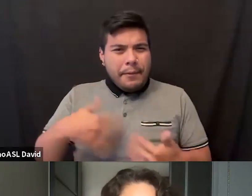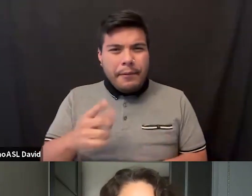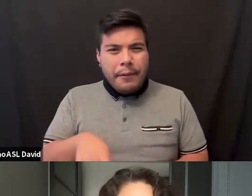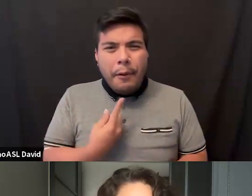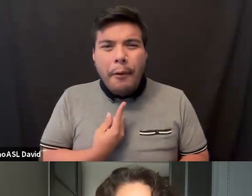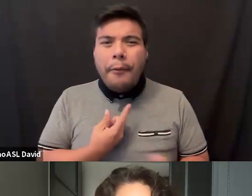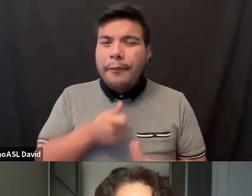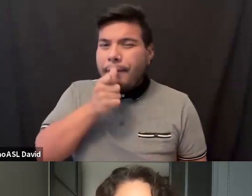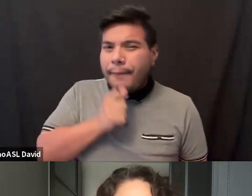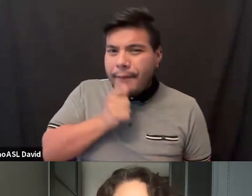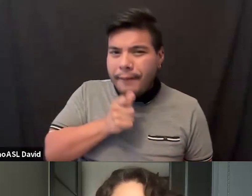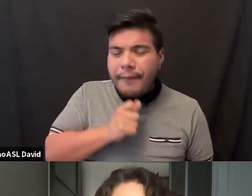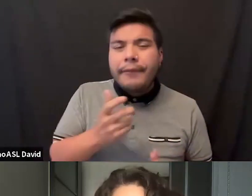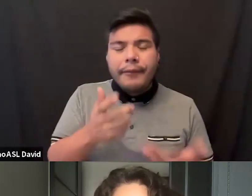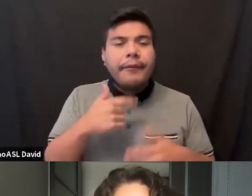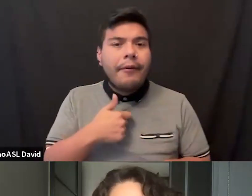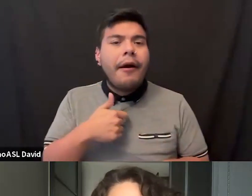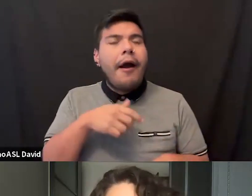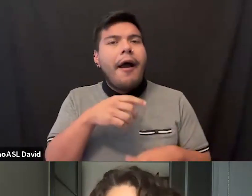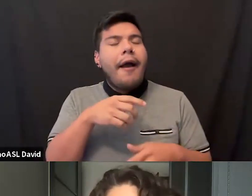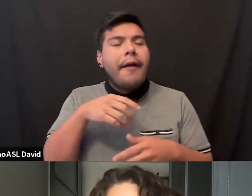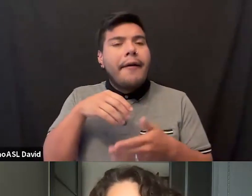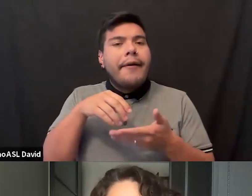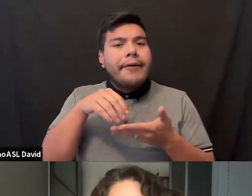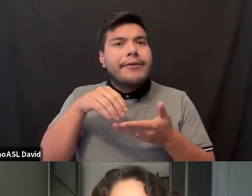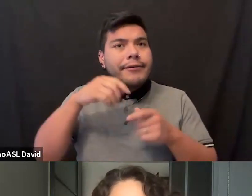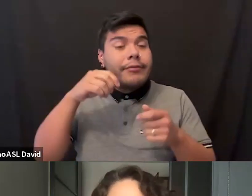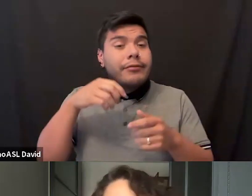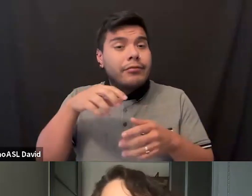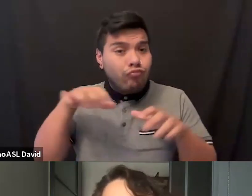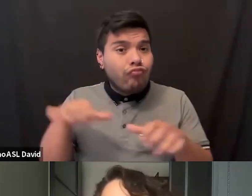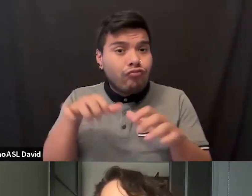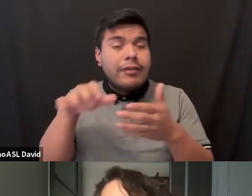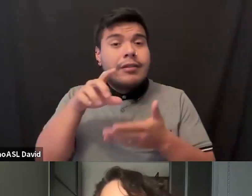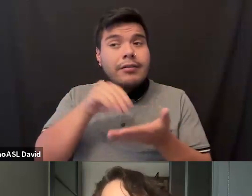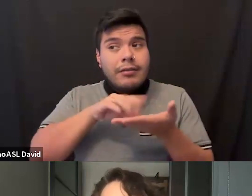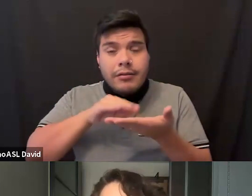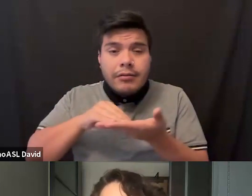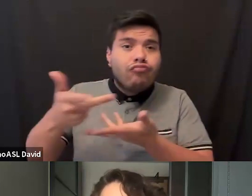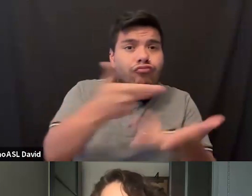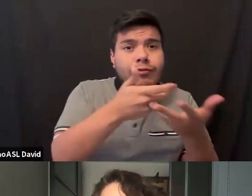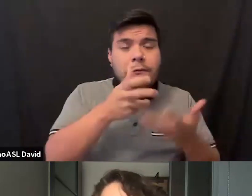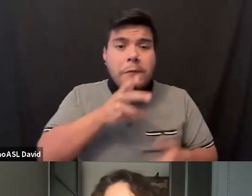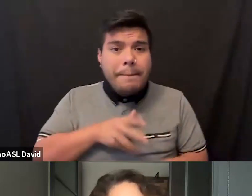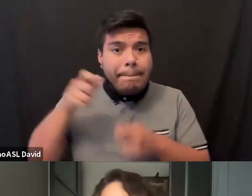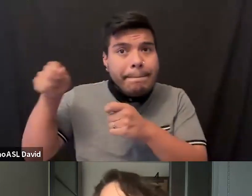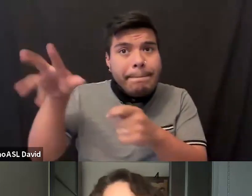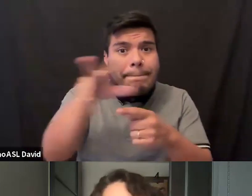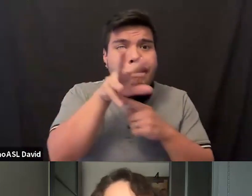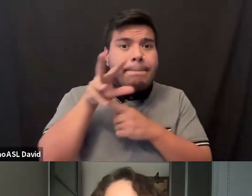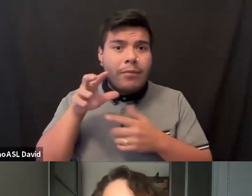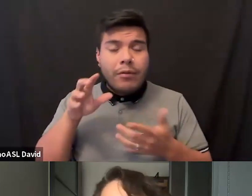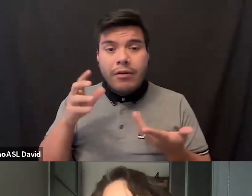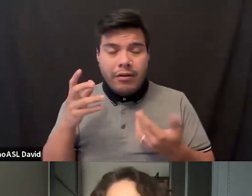I work with documenting women for the last 2 decades. And I was like, if I'm not able to film myself, I will